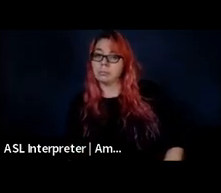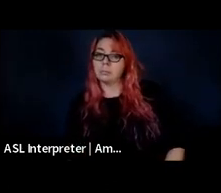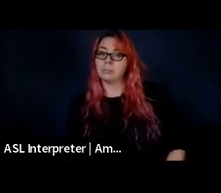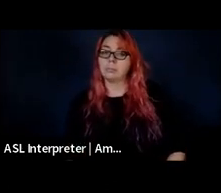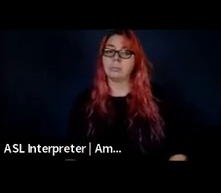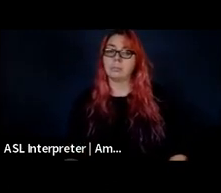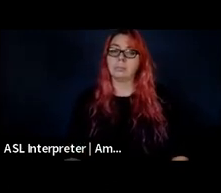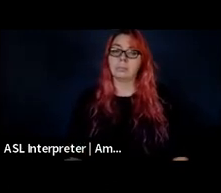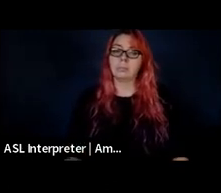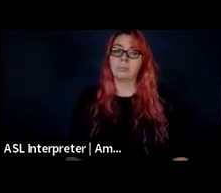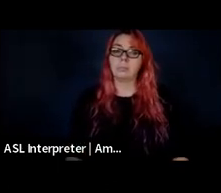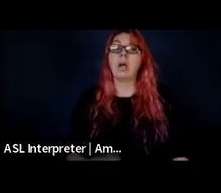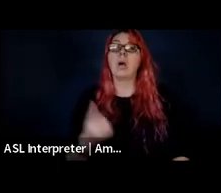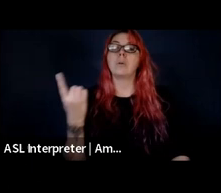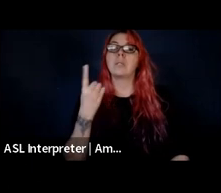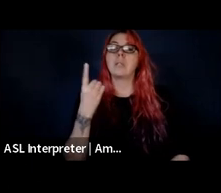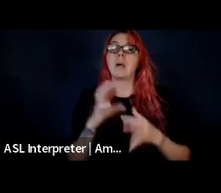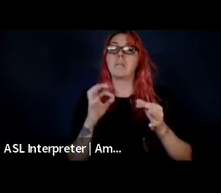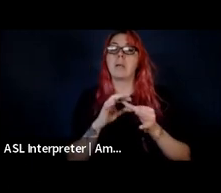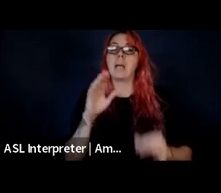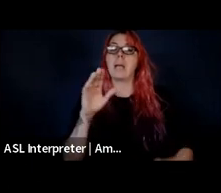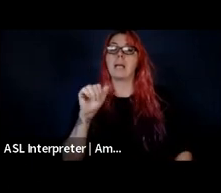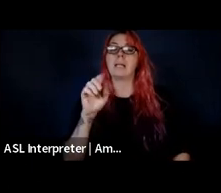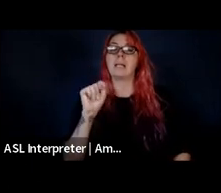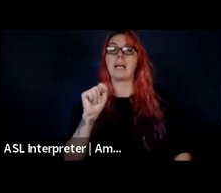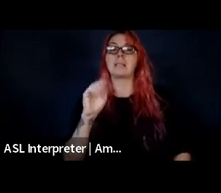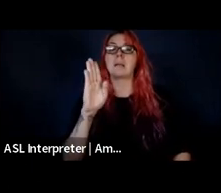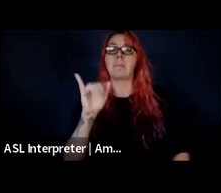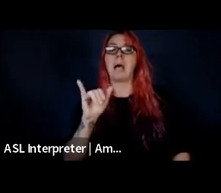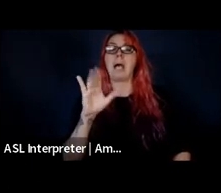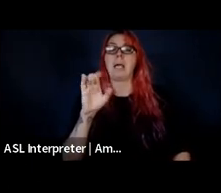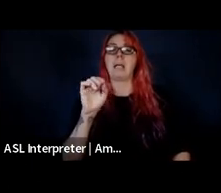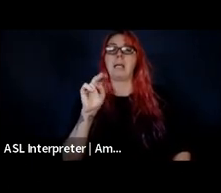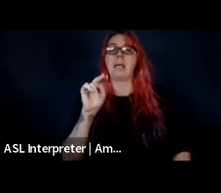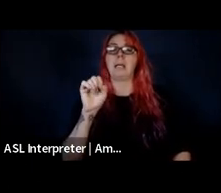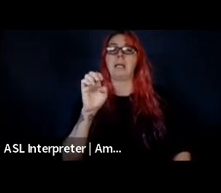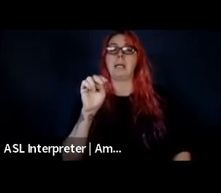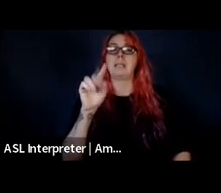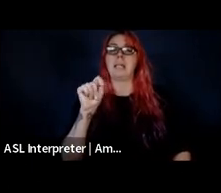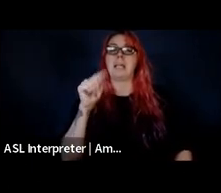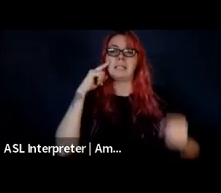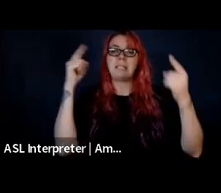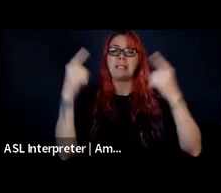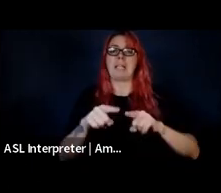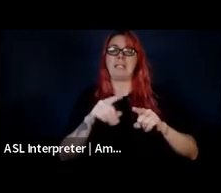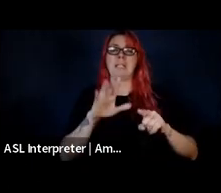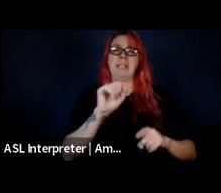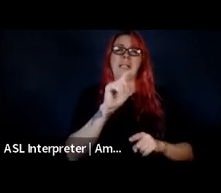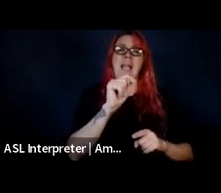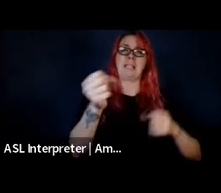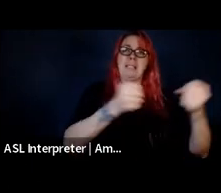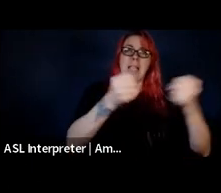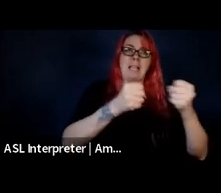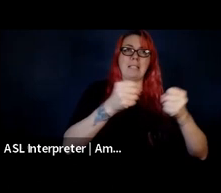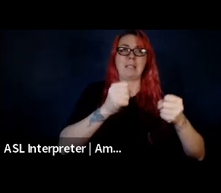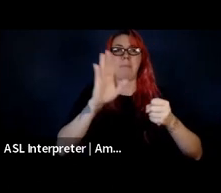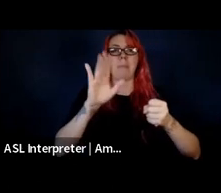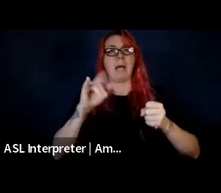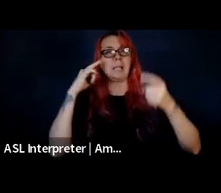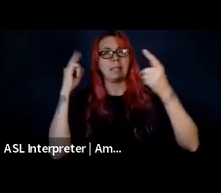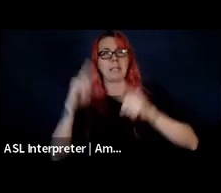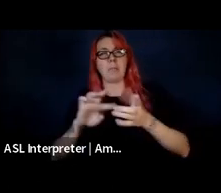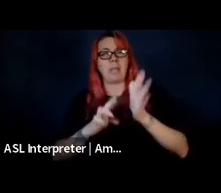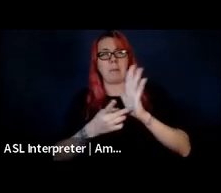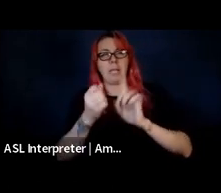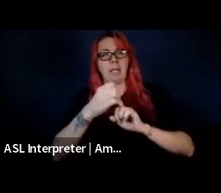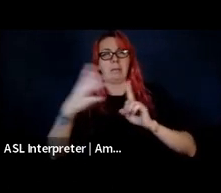Oh, somebody asked the question, please explain cast by consent. What is that? So maybe if an equity person can explain that. Sure, I can